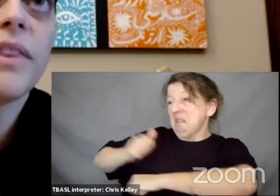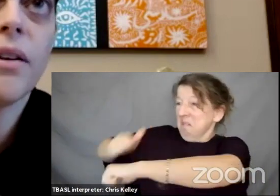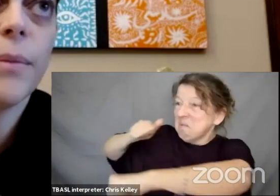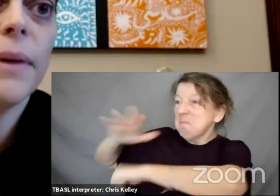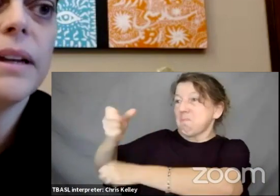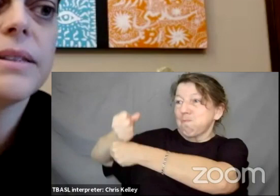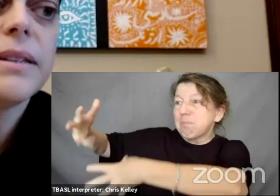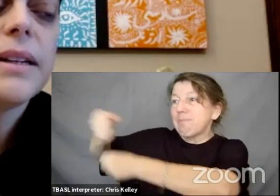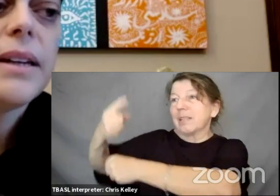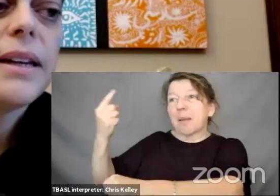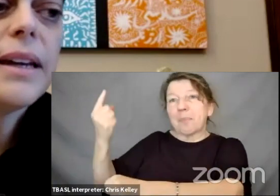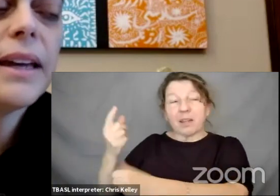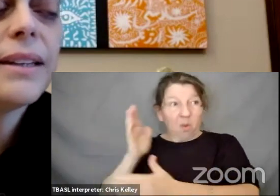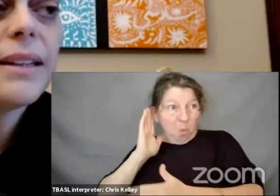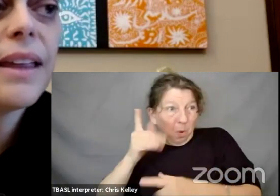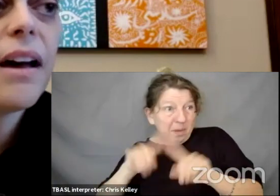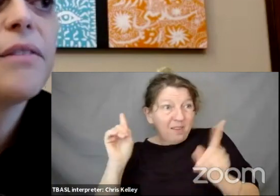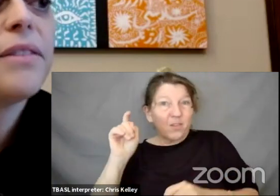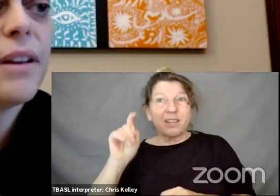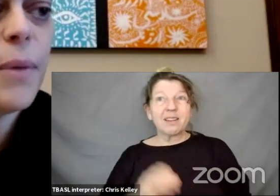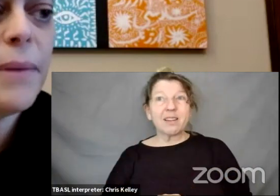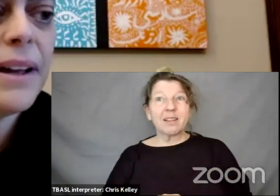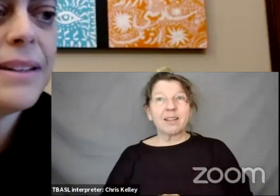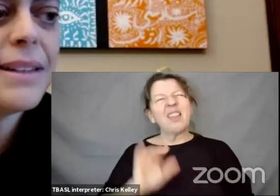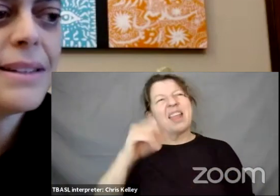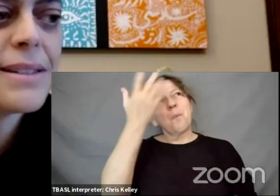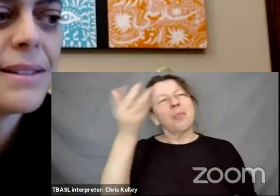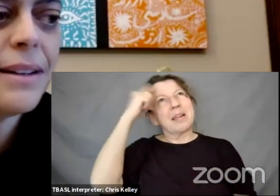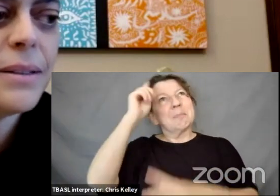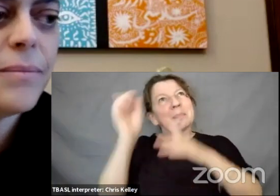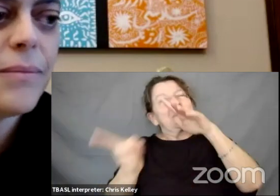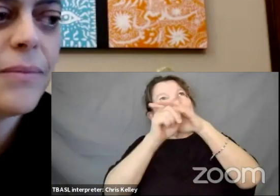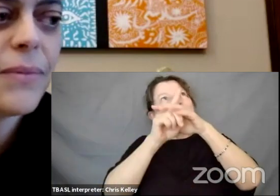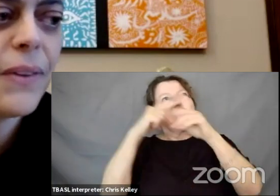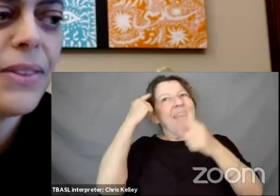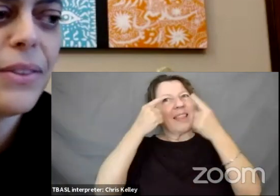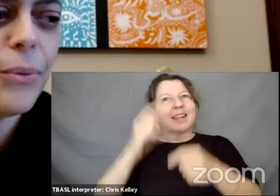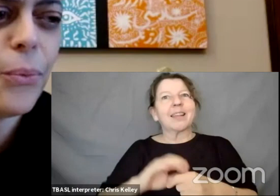That's one thing on my mind. And the other thing on my mind is